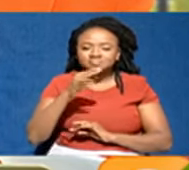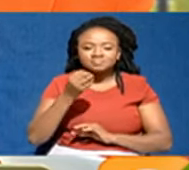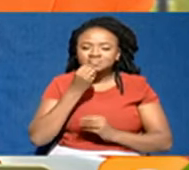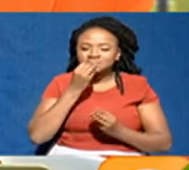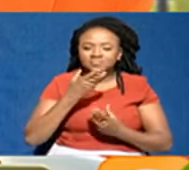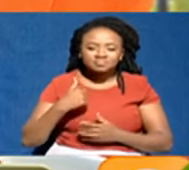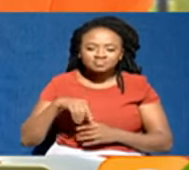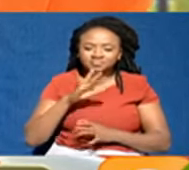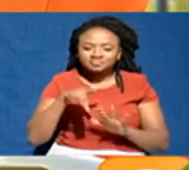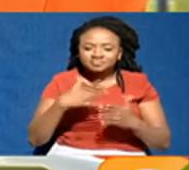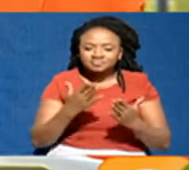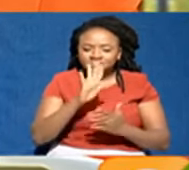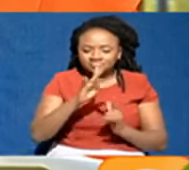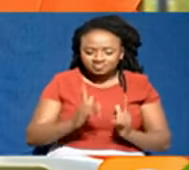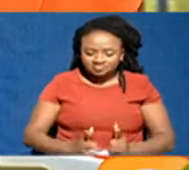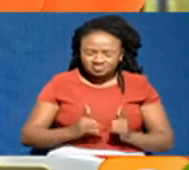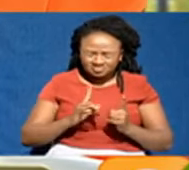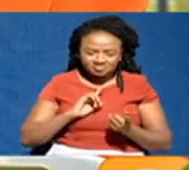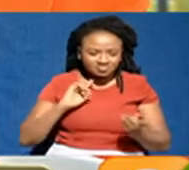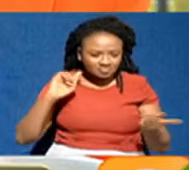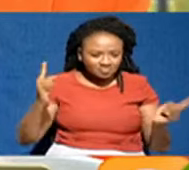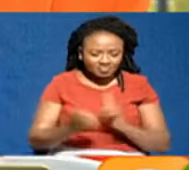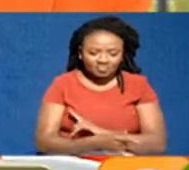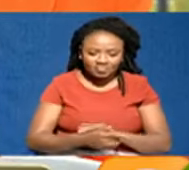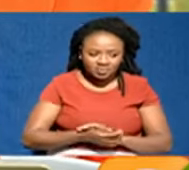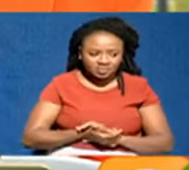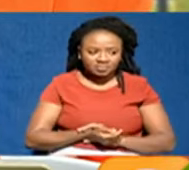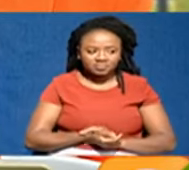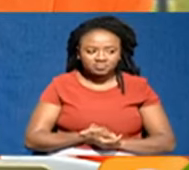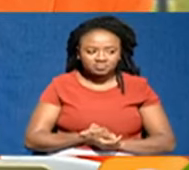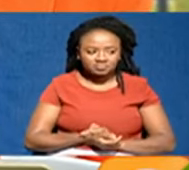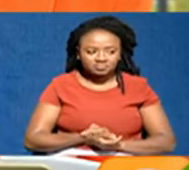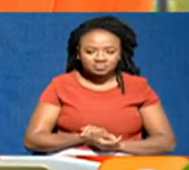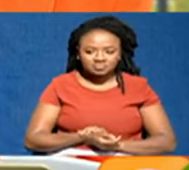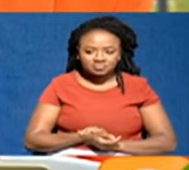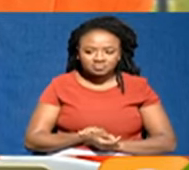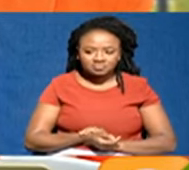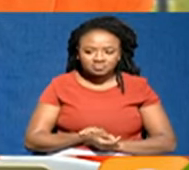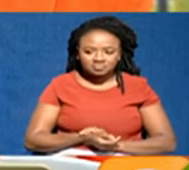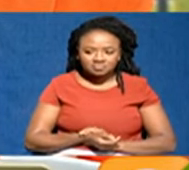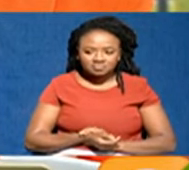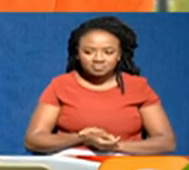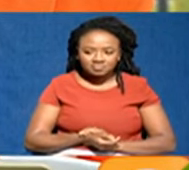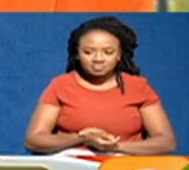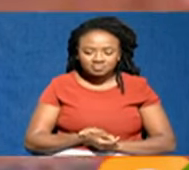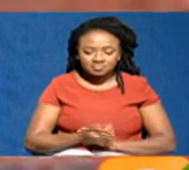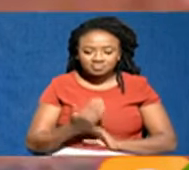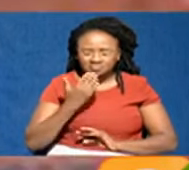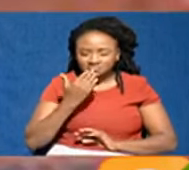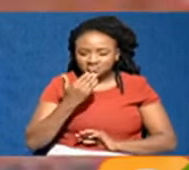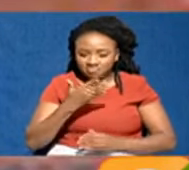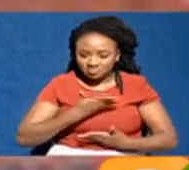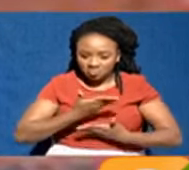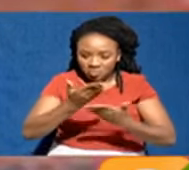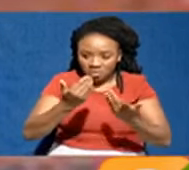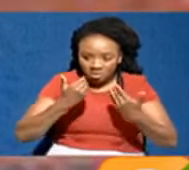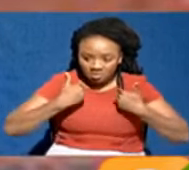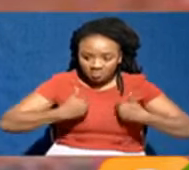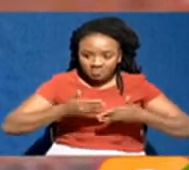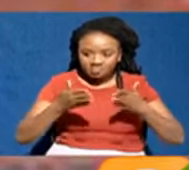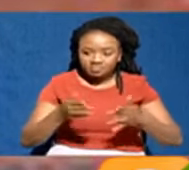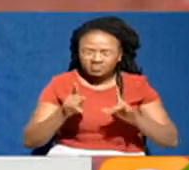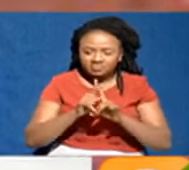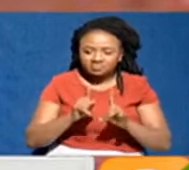life has completely shifted since. Mm-hmm. Thank you for having me, first and foremost. And I also